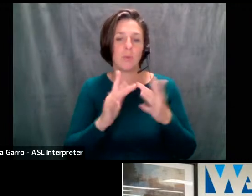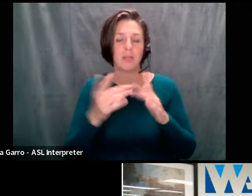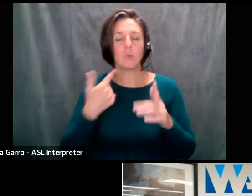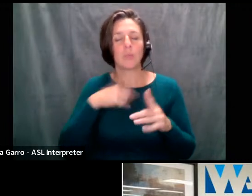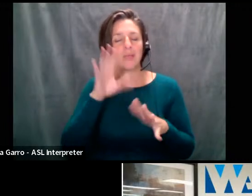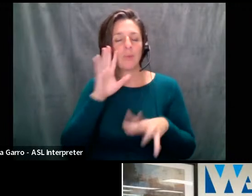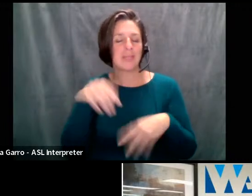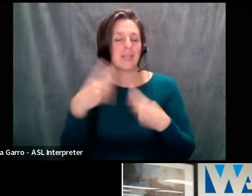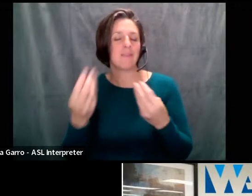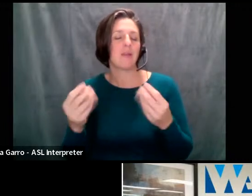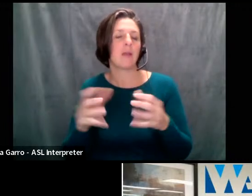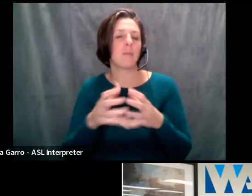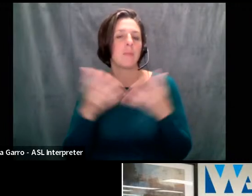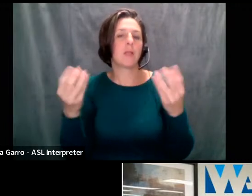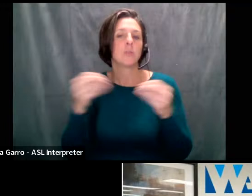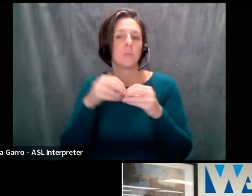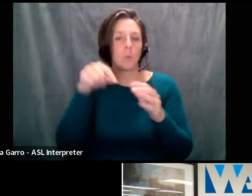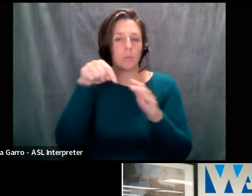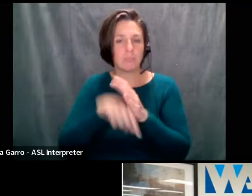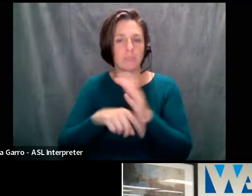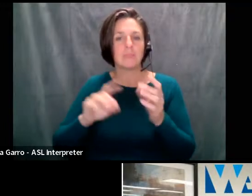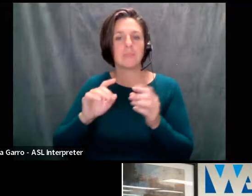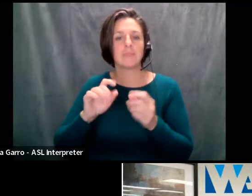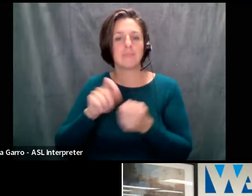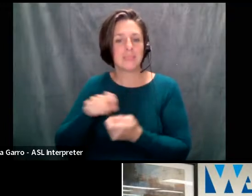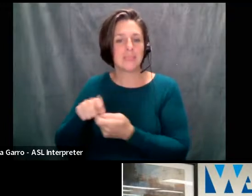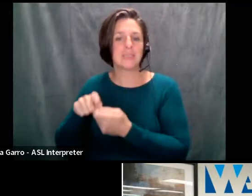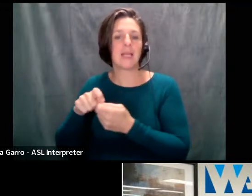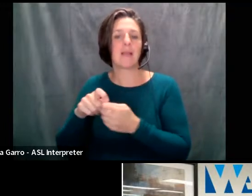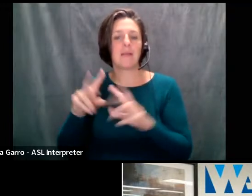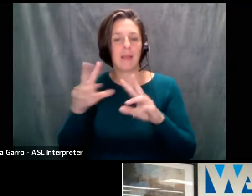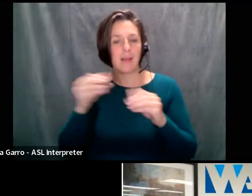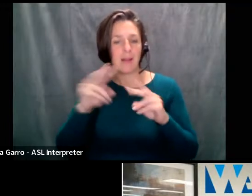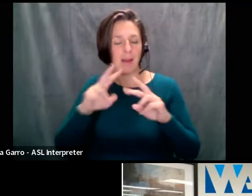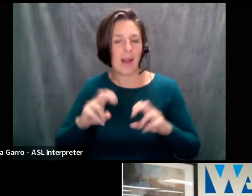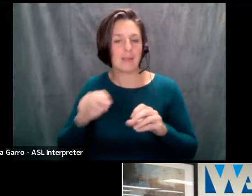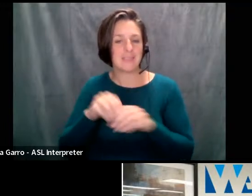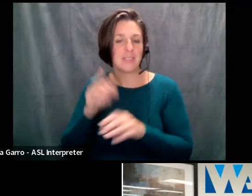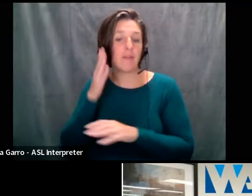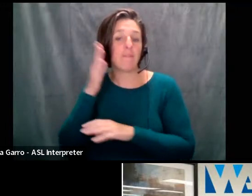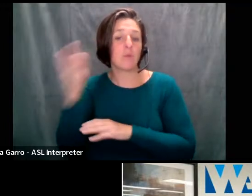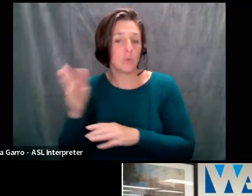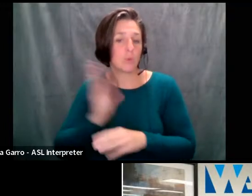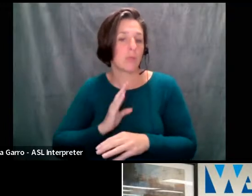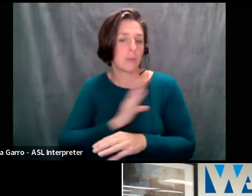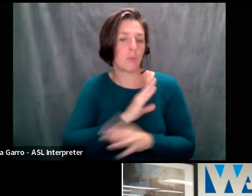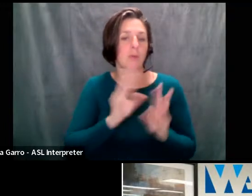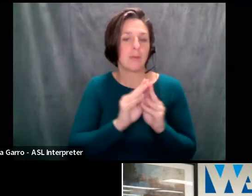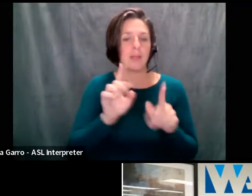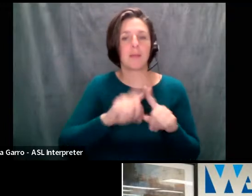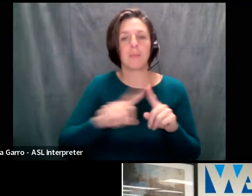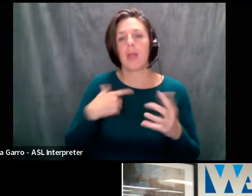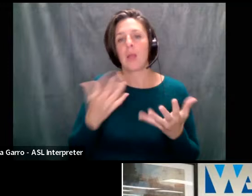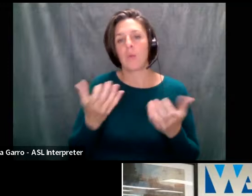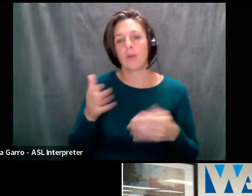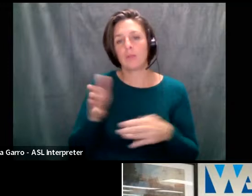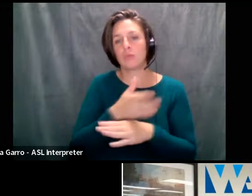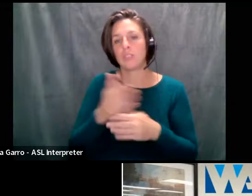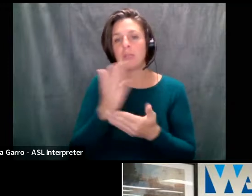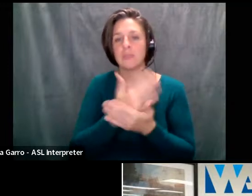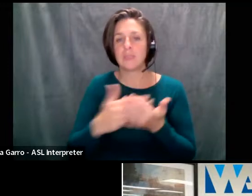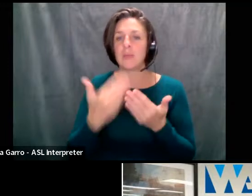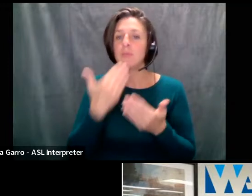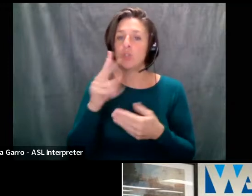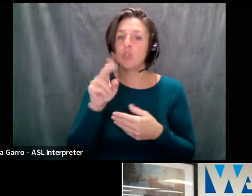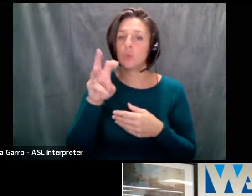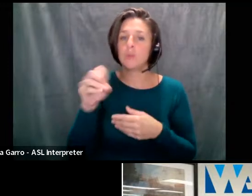detailed analysis and report in a future board meeting, but I want to share some good news and some